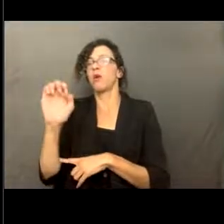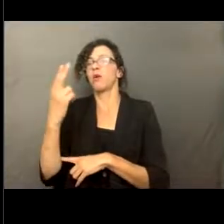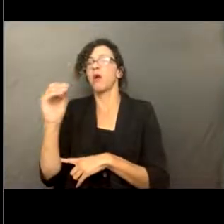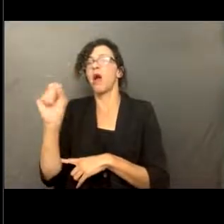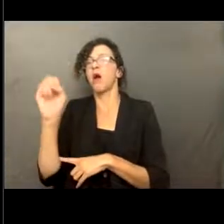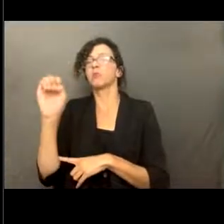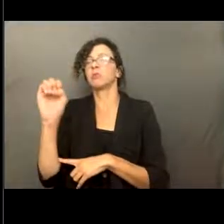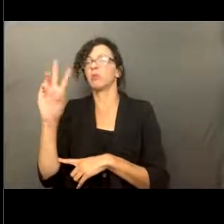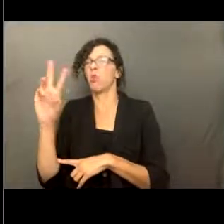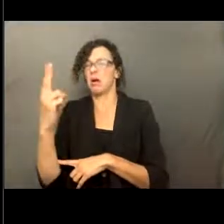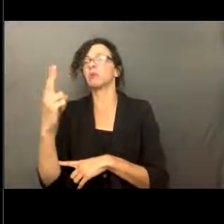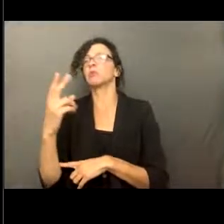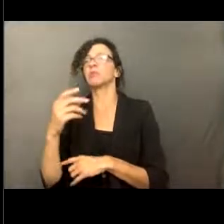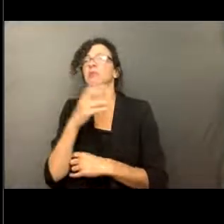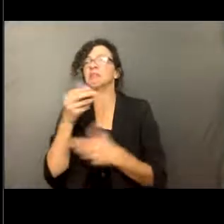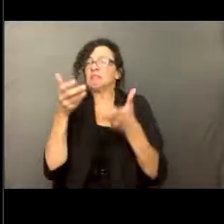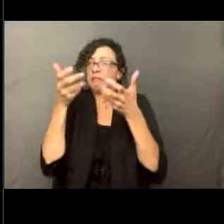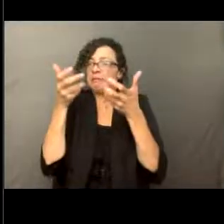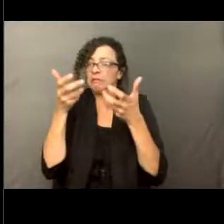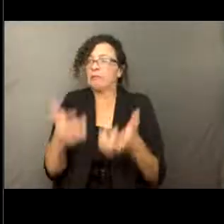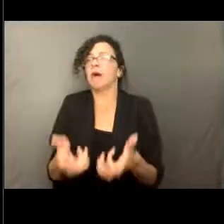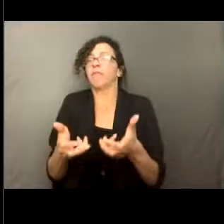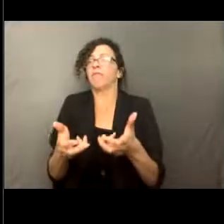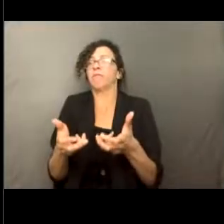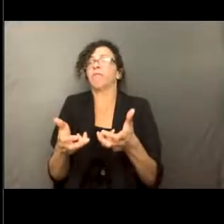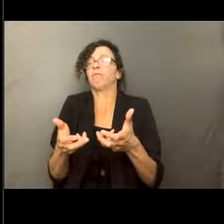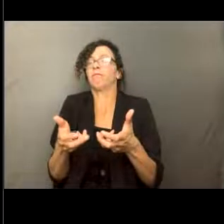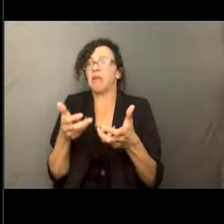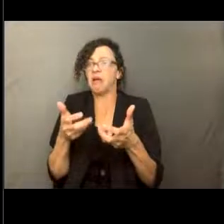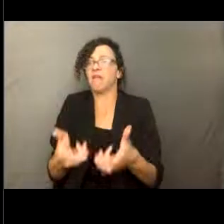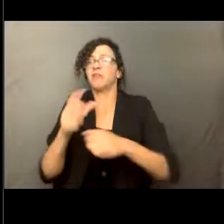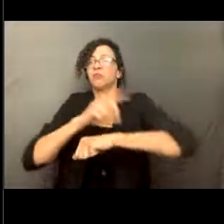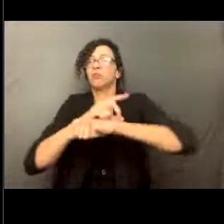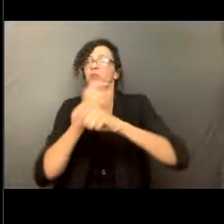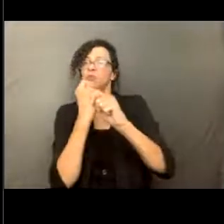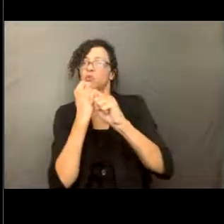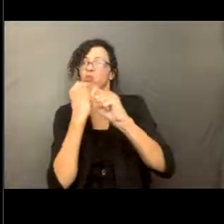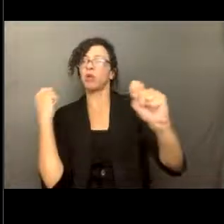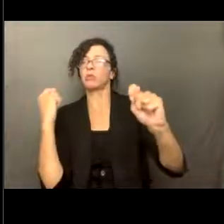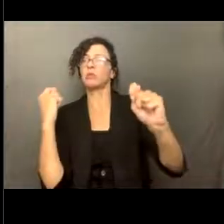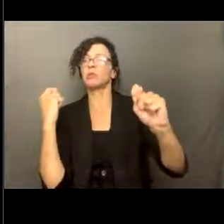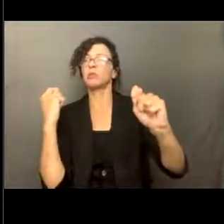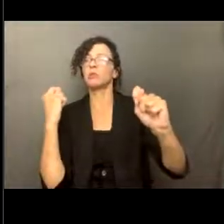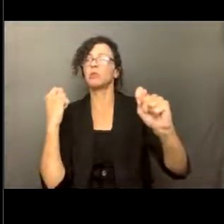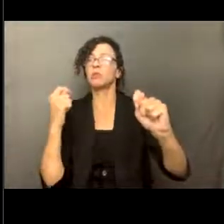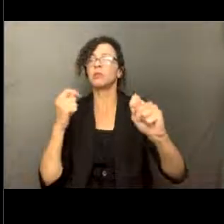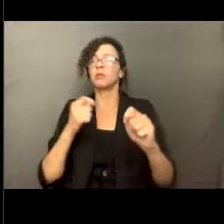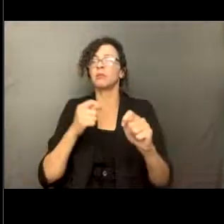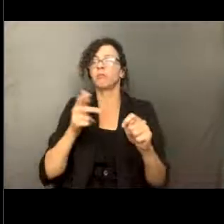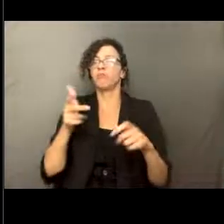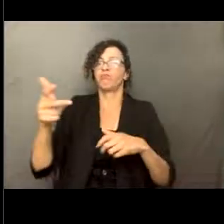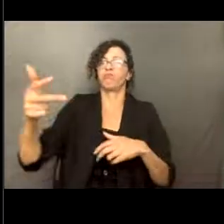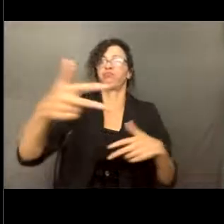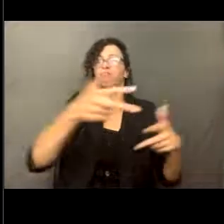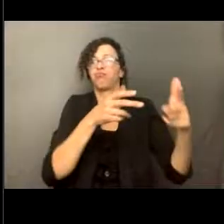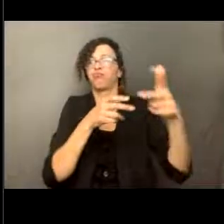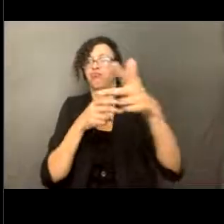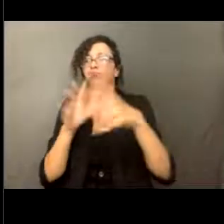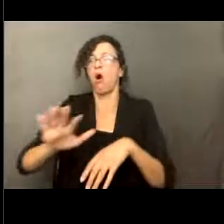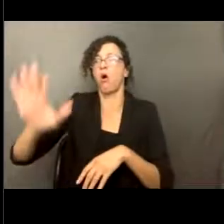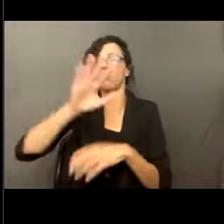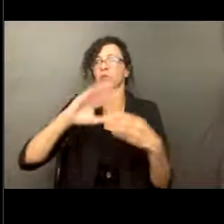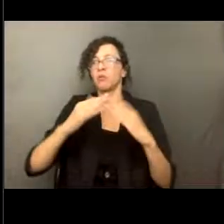causing disparate harm in the community in terms of trash or health impacts to the community, and